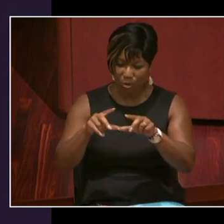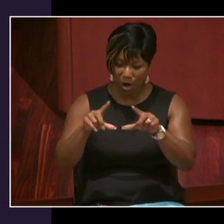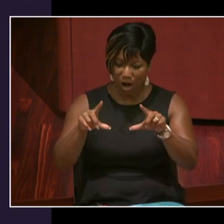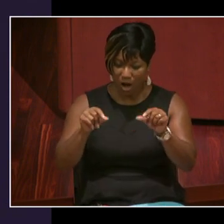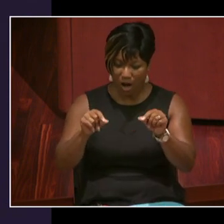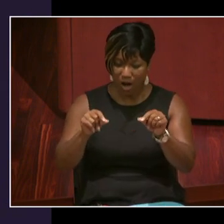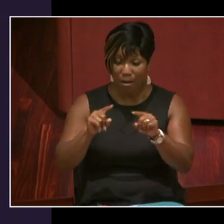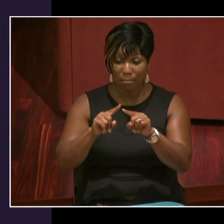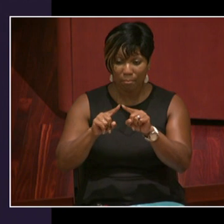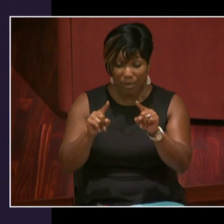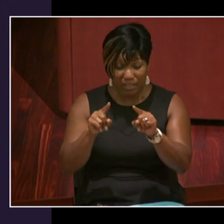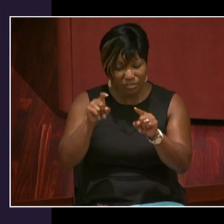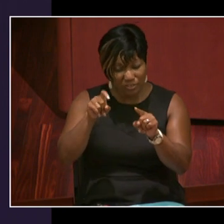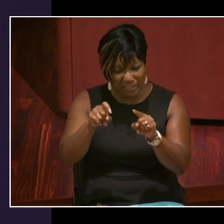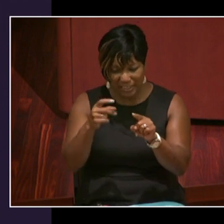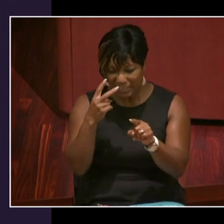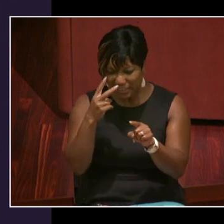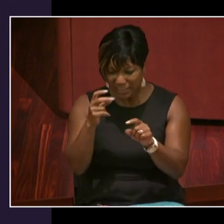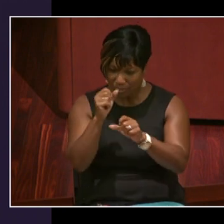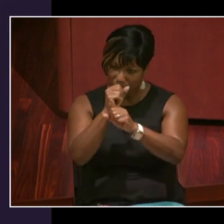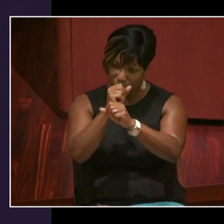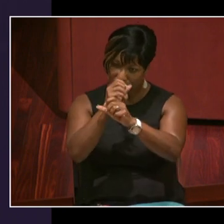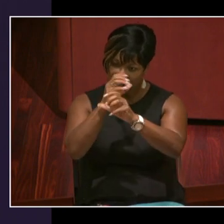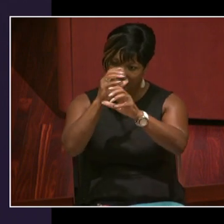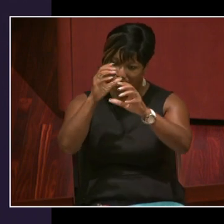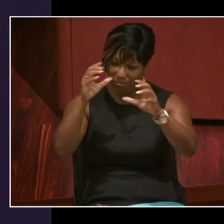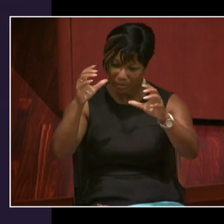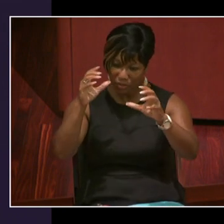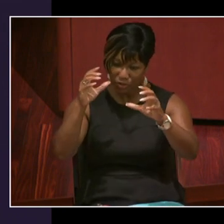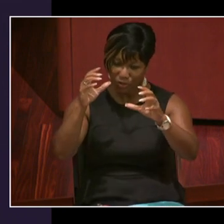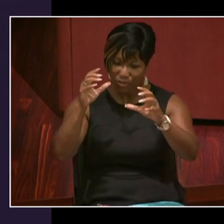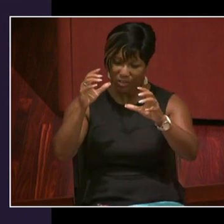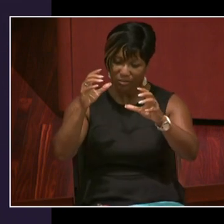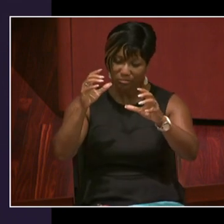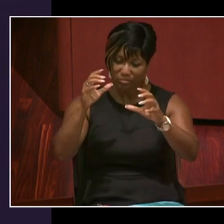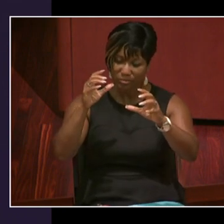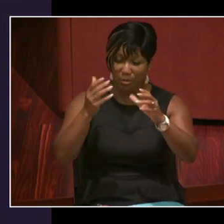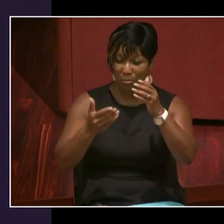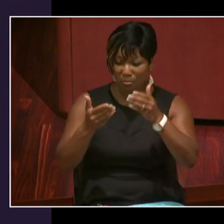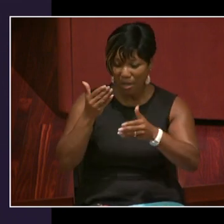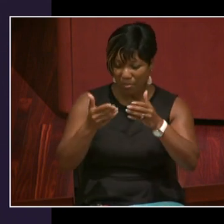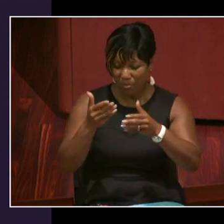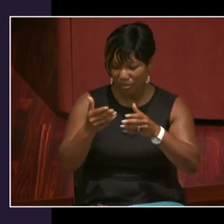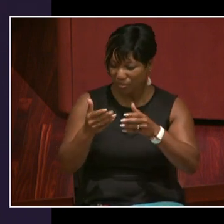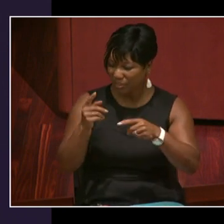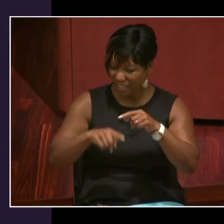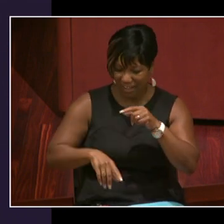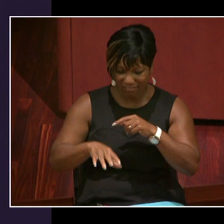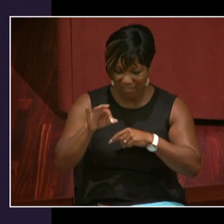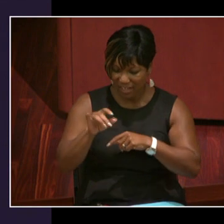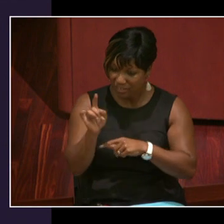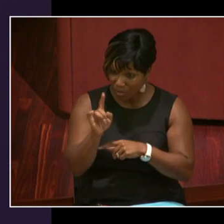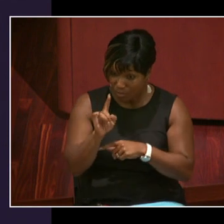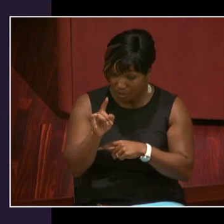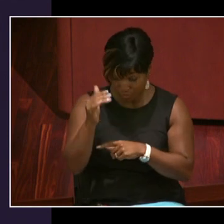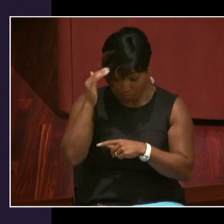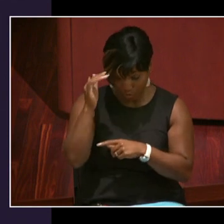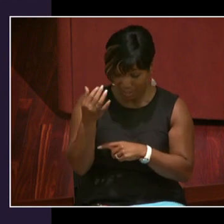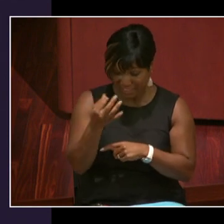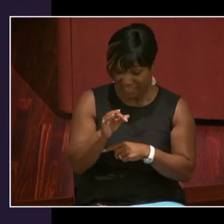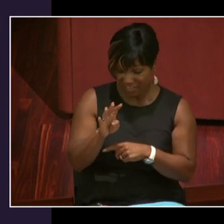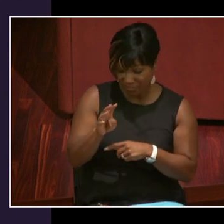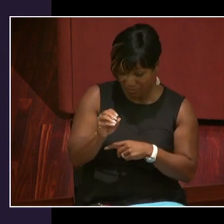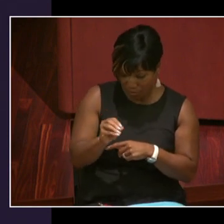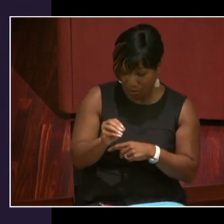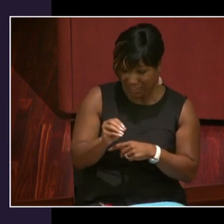this, though, is to see it in a bigger picture. Let's say that you've lost track of somebody. You know in the 1940 census that they